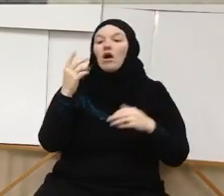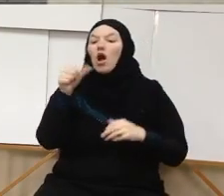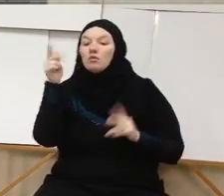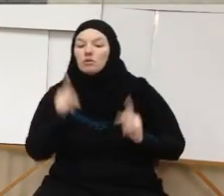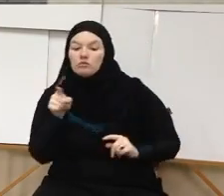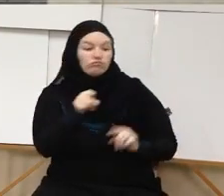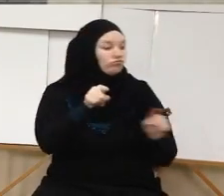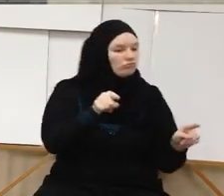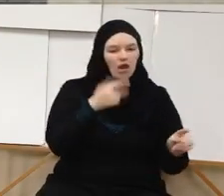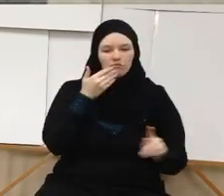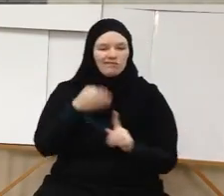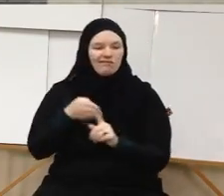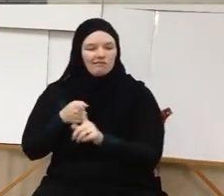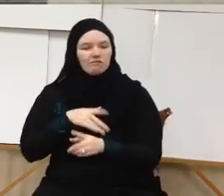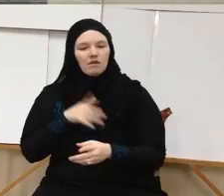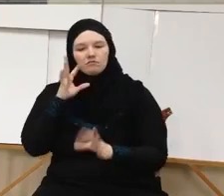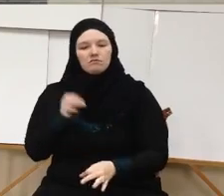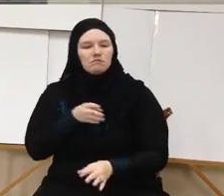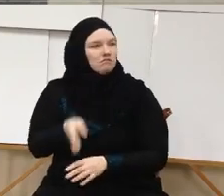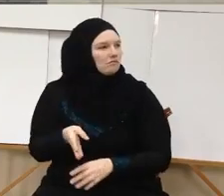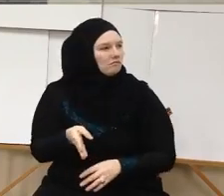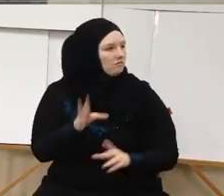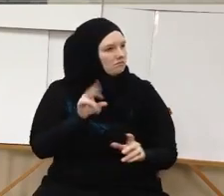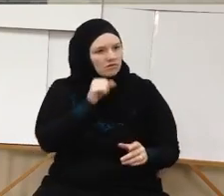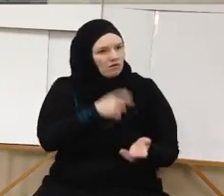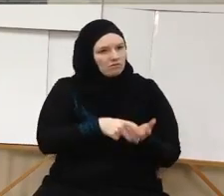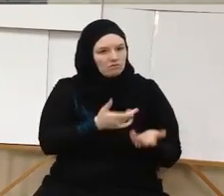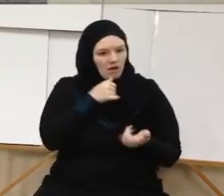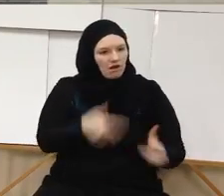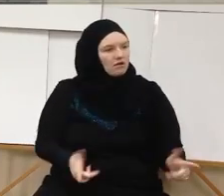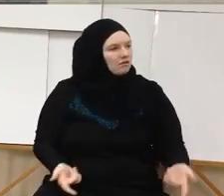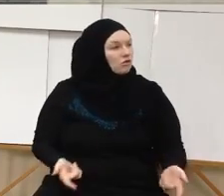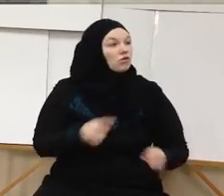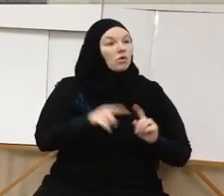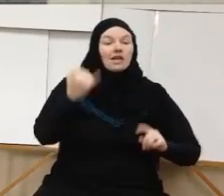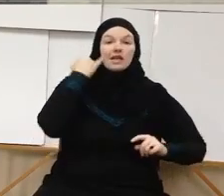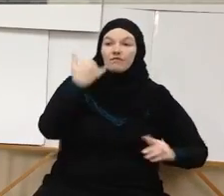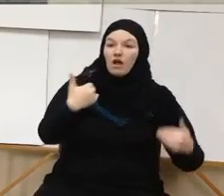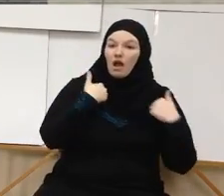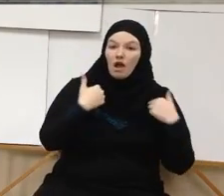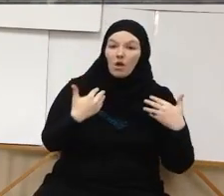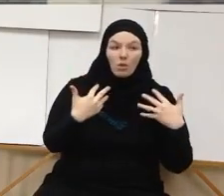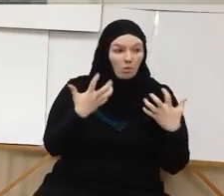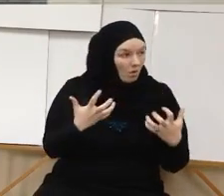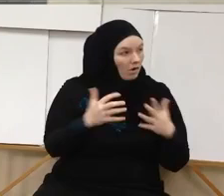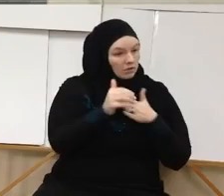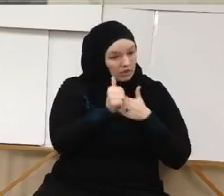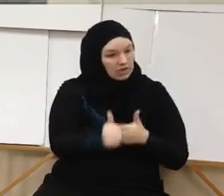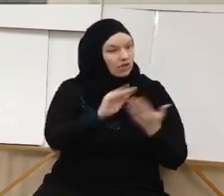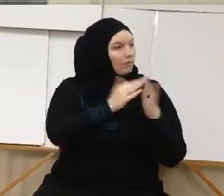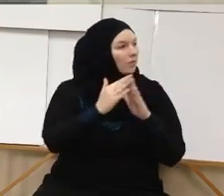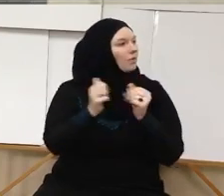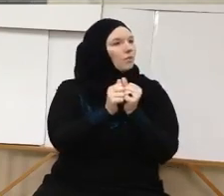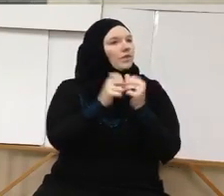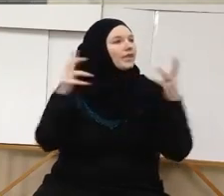that you are the same with everybody else. So if I want to lead a community